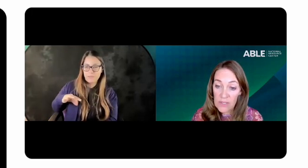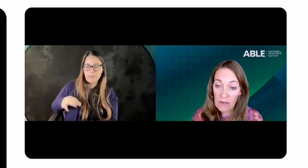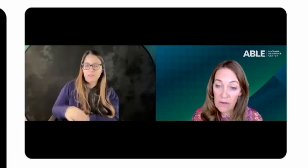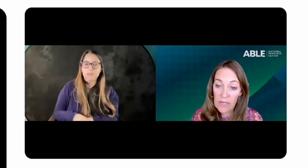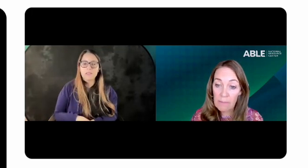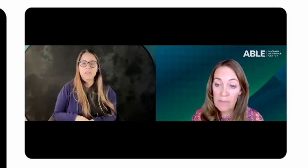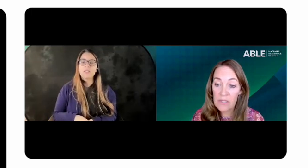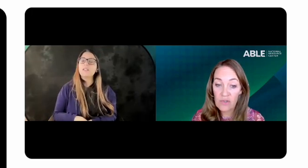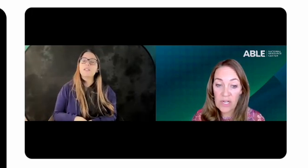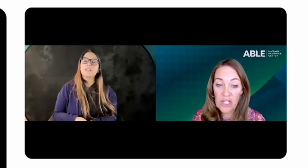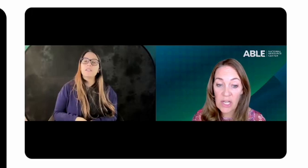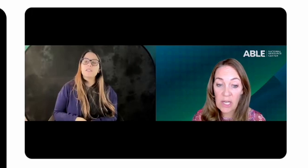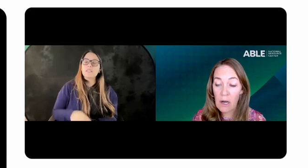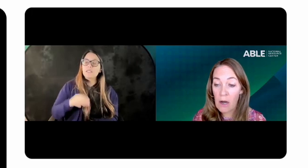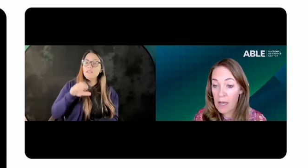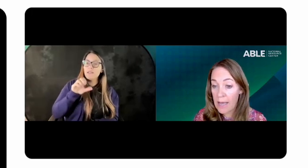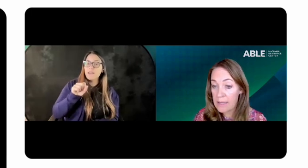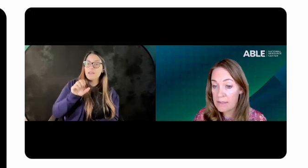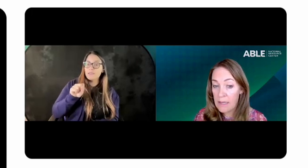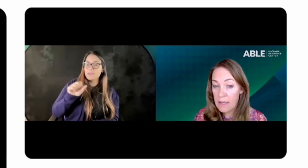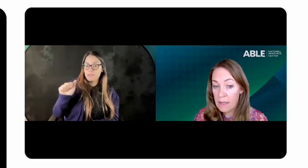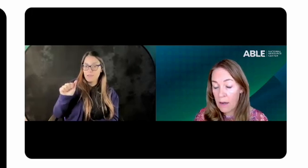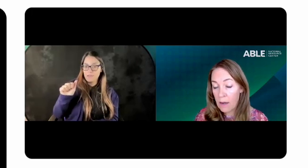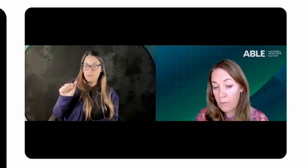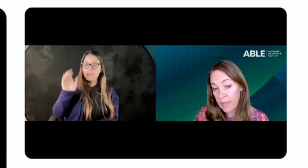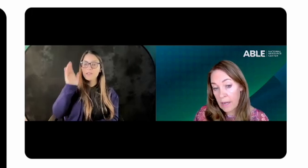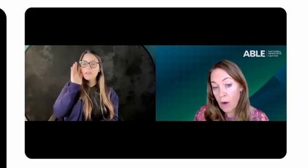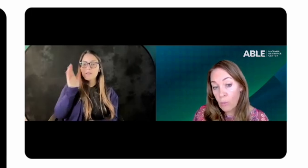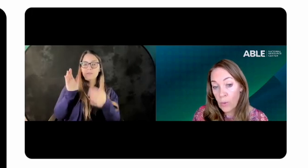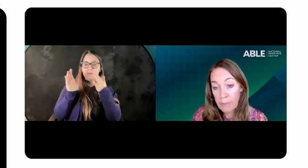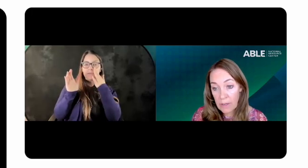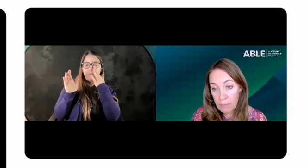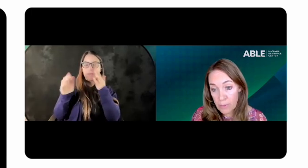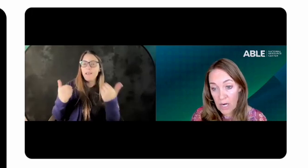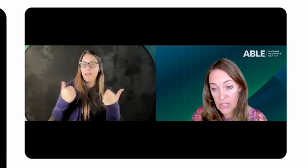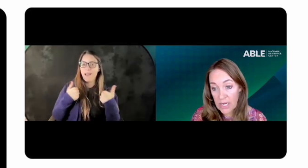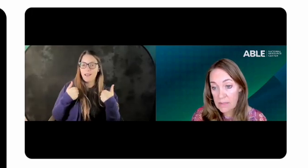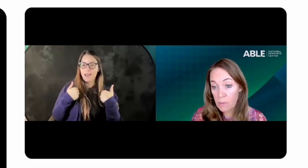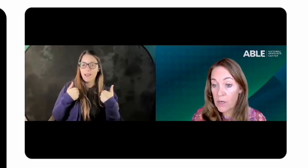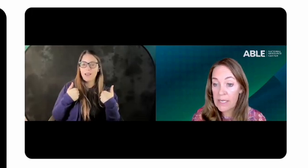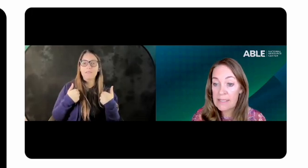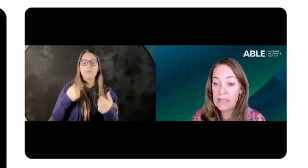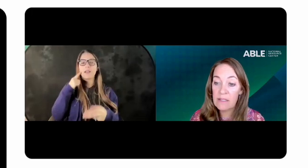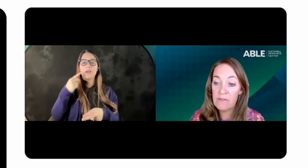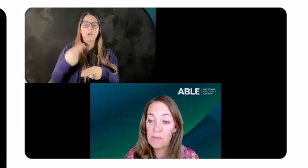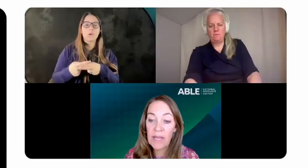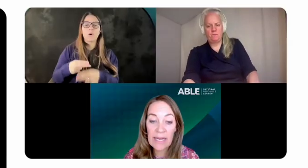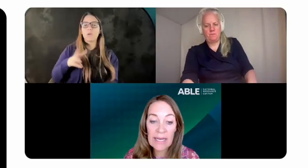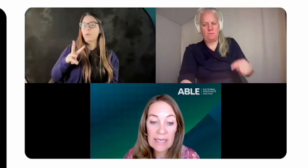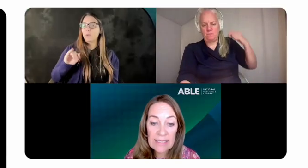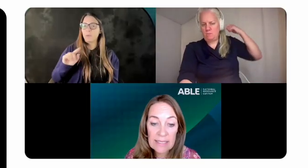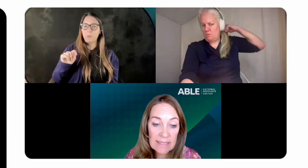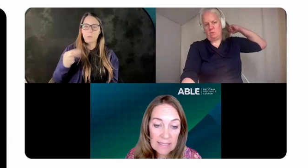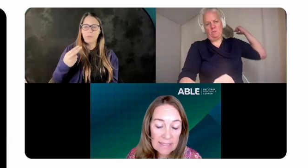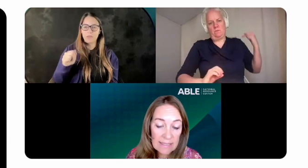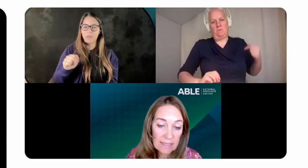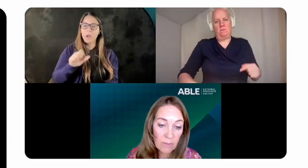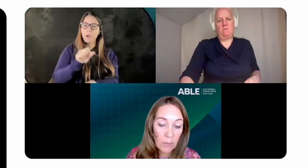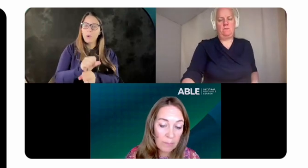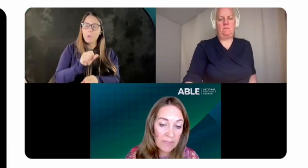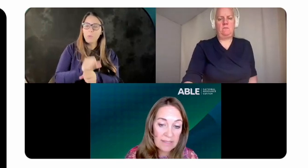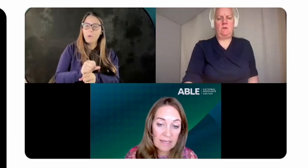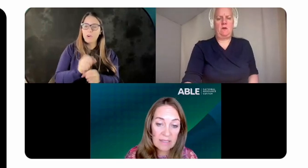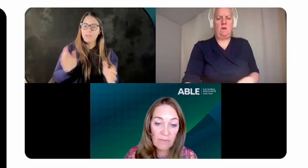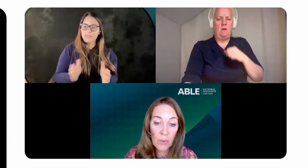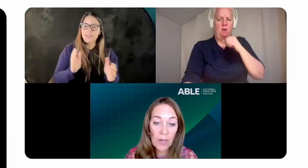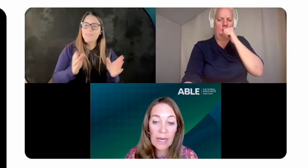the Social Security Administration has what they call WIPA projects, Work Incentives Planning and Assistance